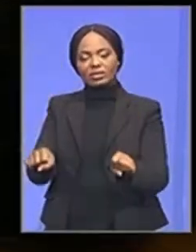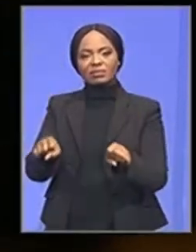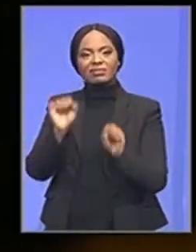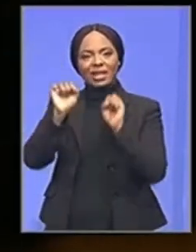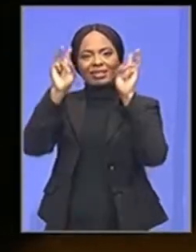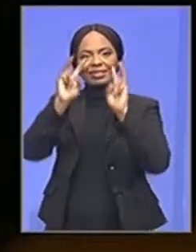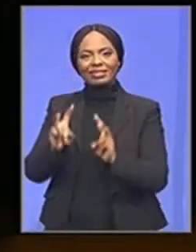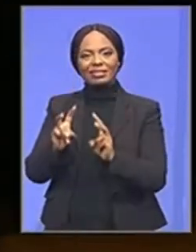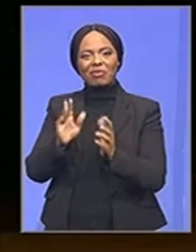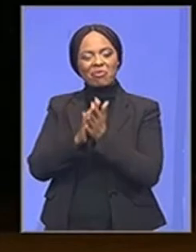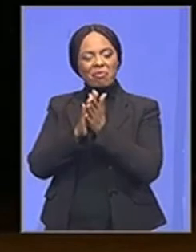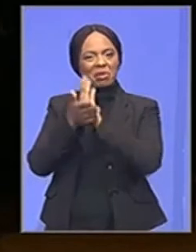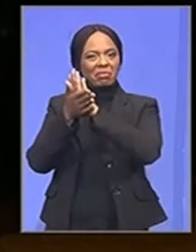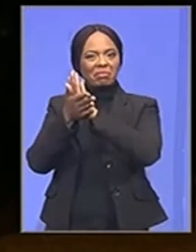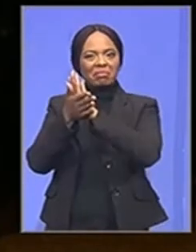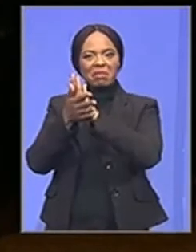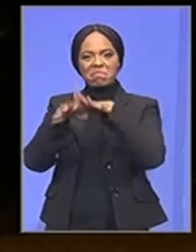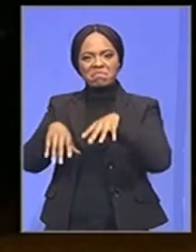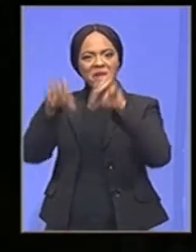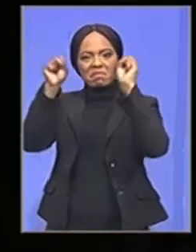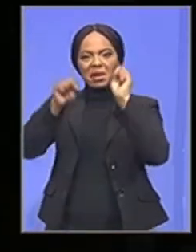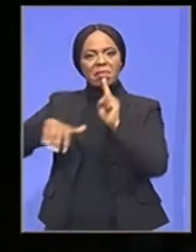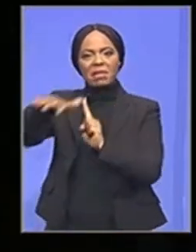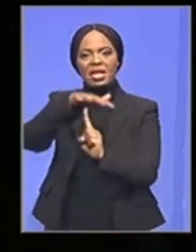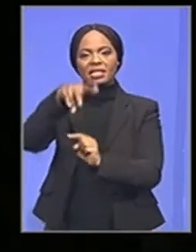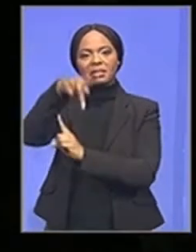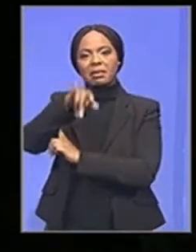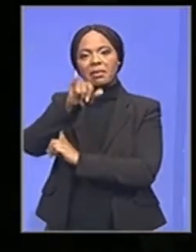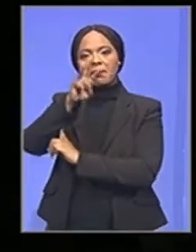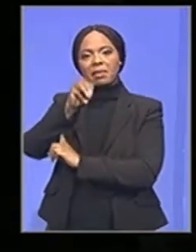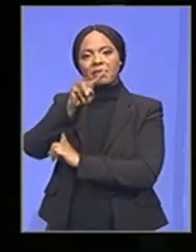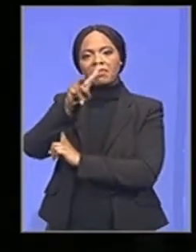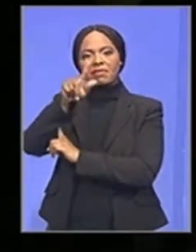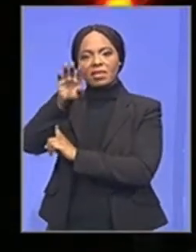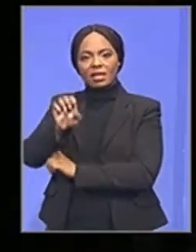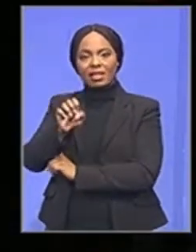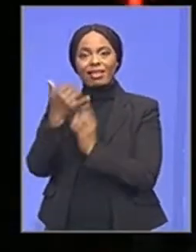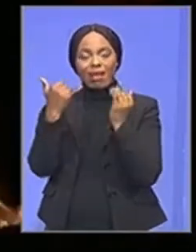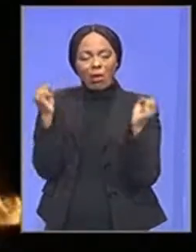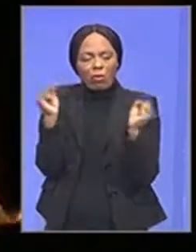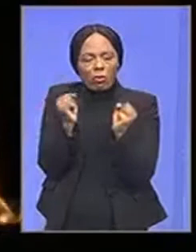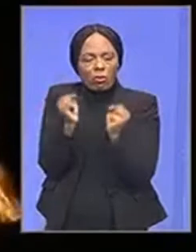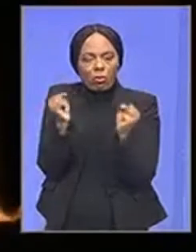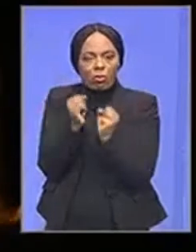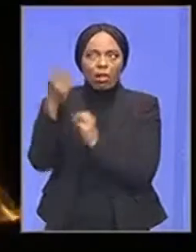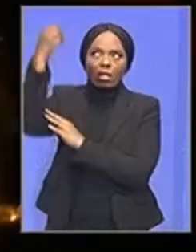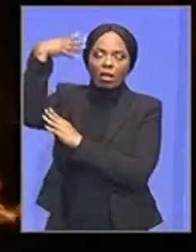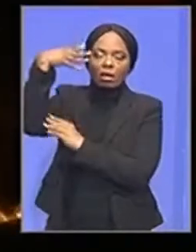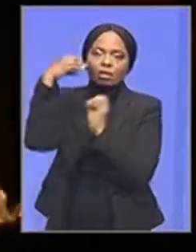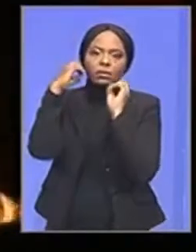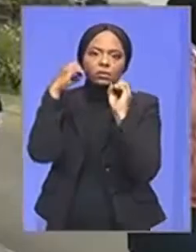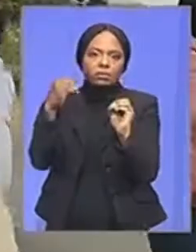tlogetse dikarolo tse dingwe tsa Pimville di le lesisweng badudi ba lebelelane le marega a ka ntle le motlhagase go ba thutetsa